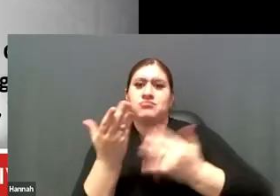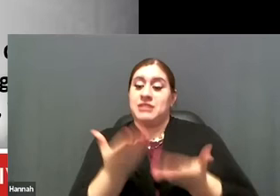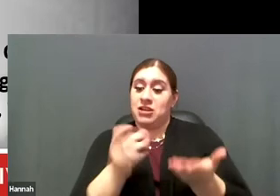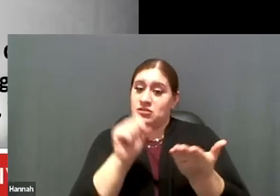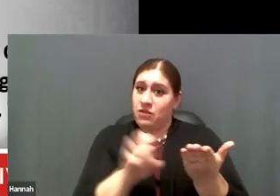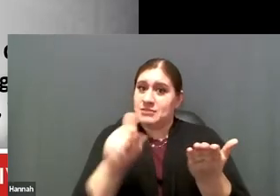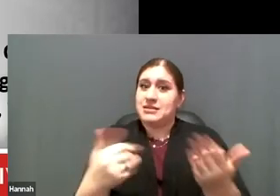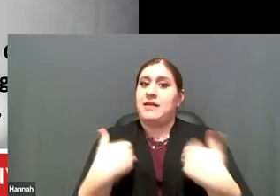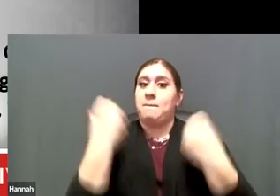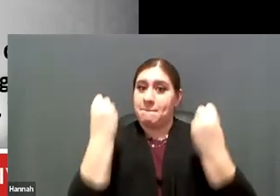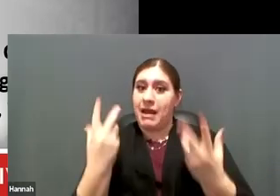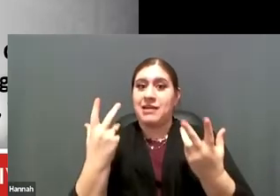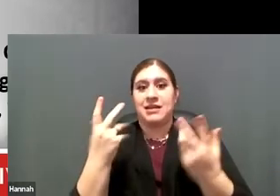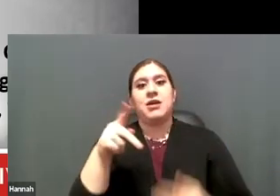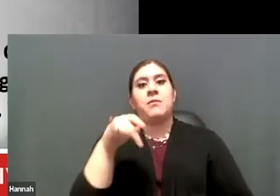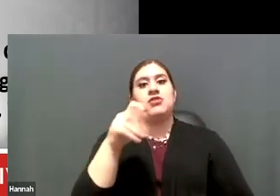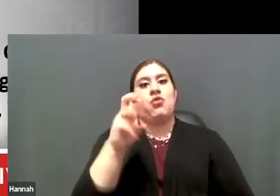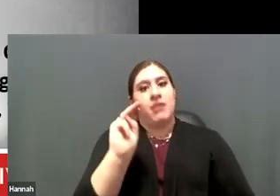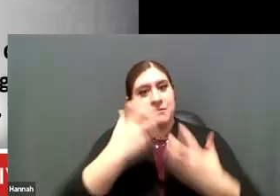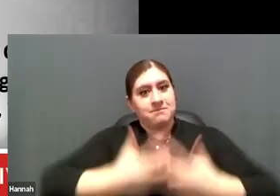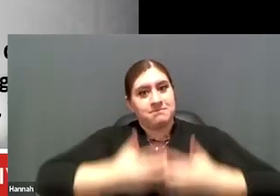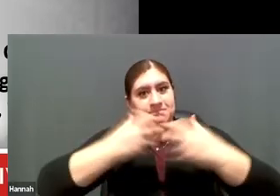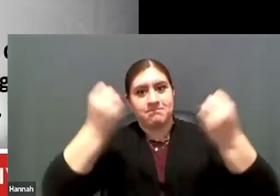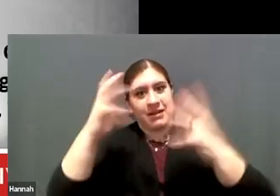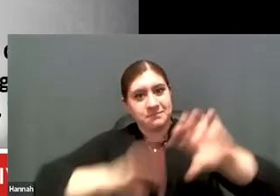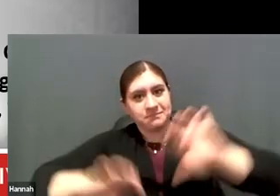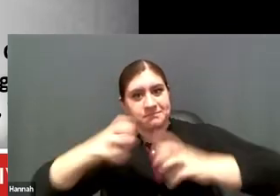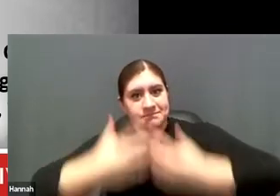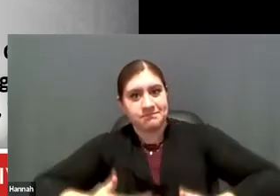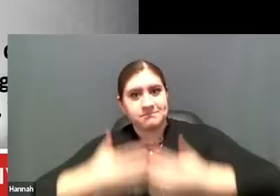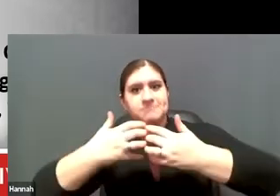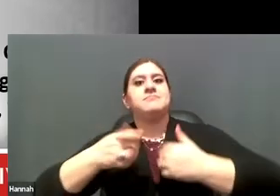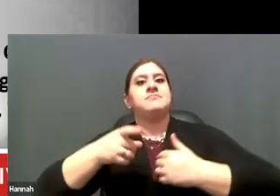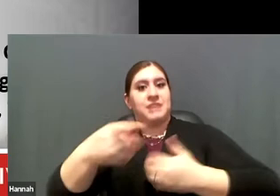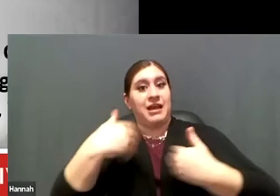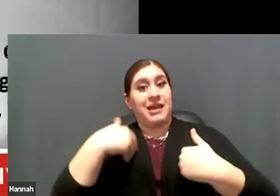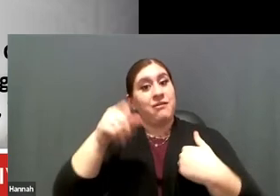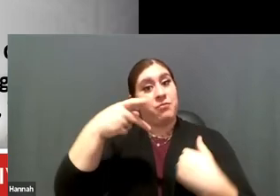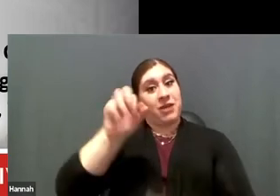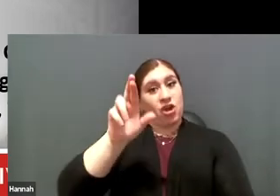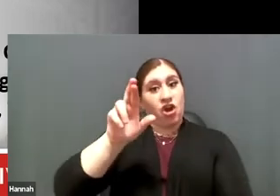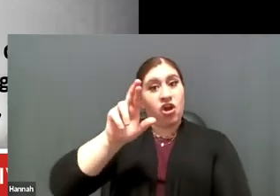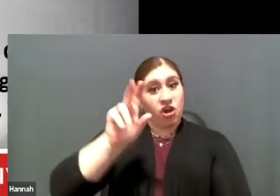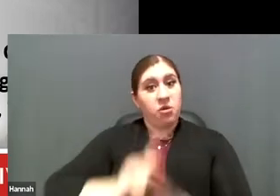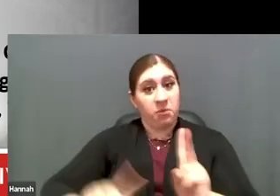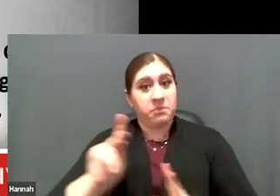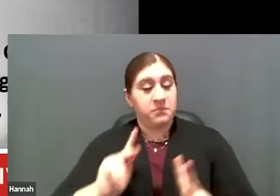we have a lot of petroleum plants. We've got a lot of chemical plants. They have PR people. They have